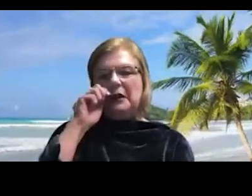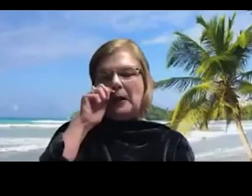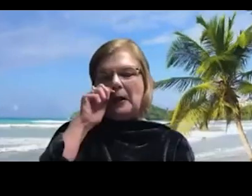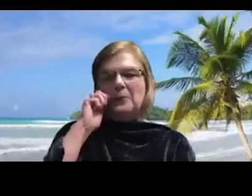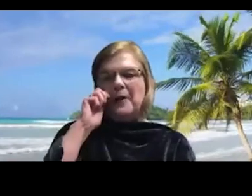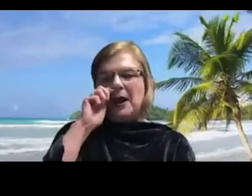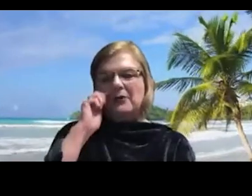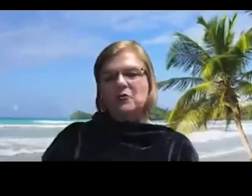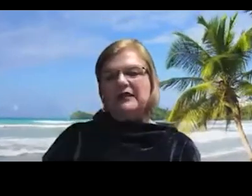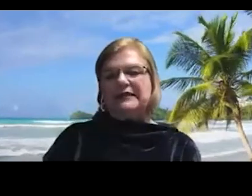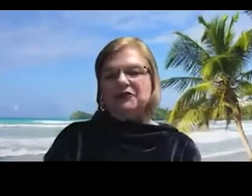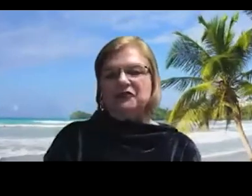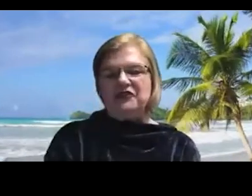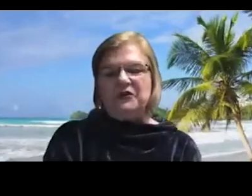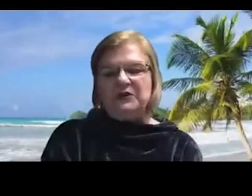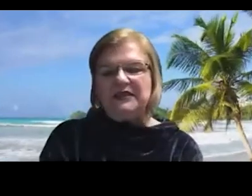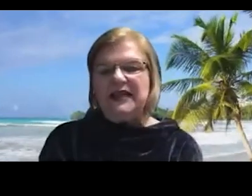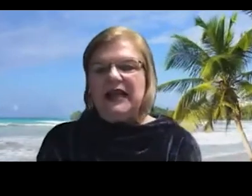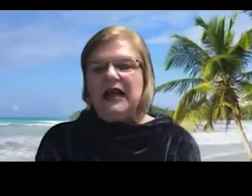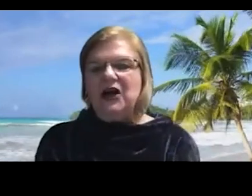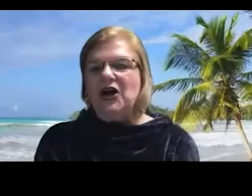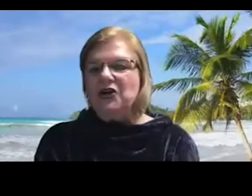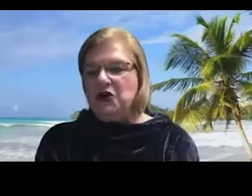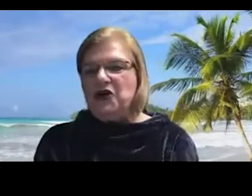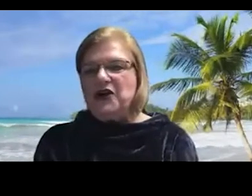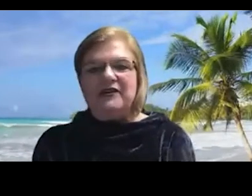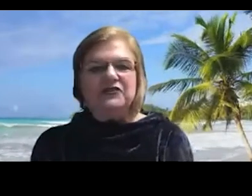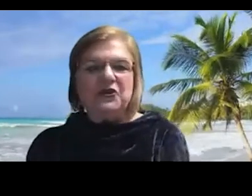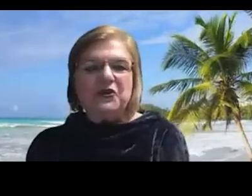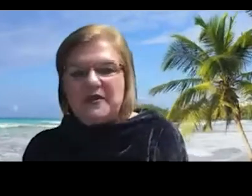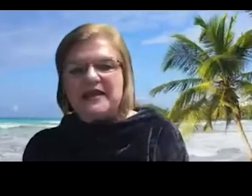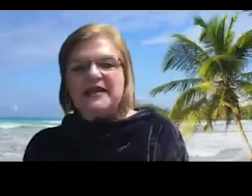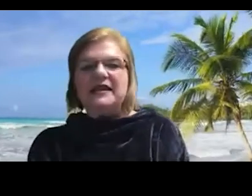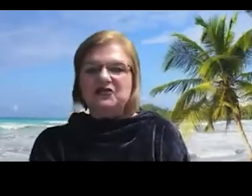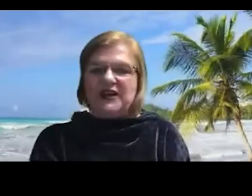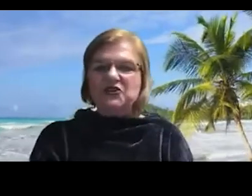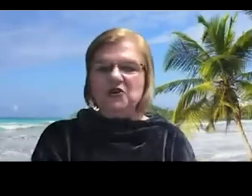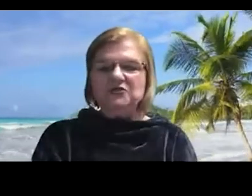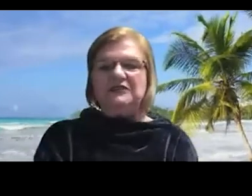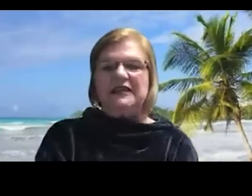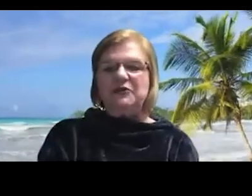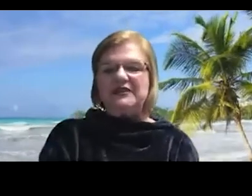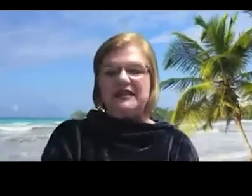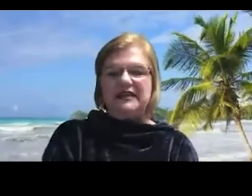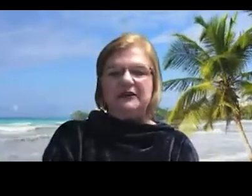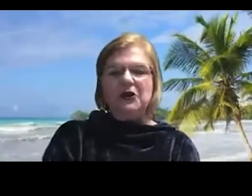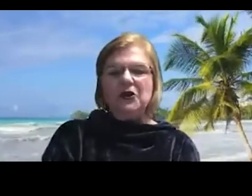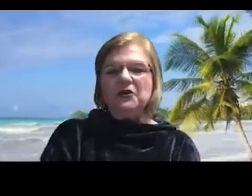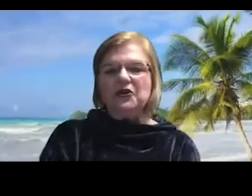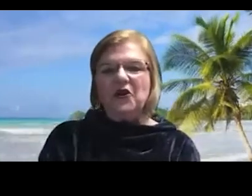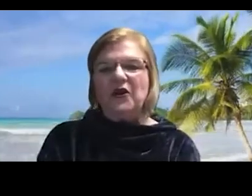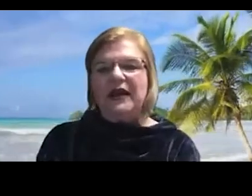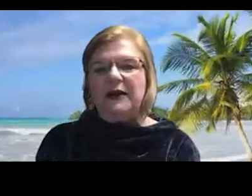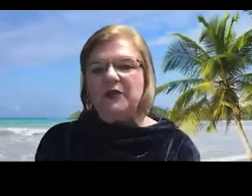person by Roman and Littlefield, occurred after meeting Jane Dalton and presenting